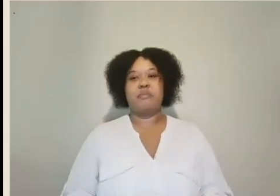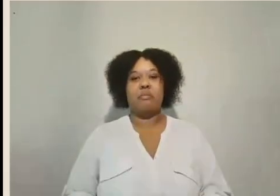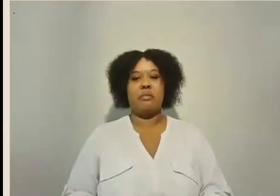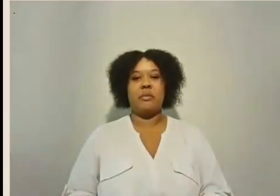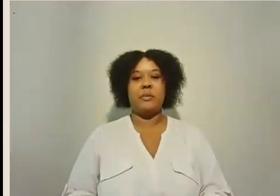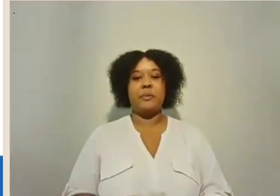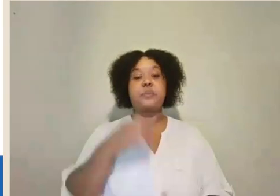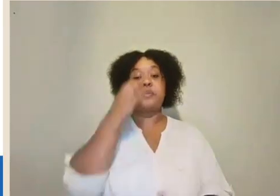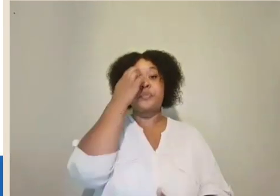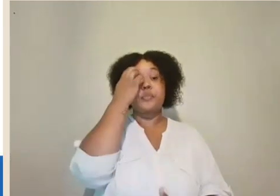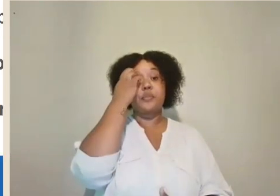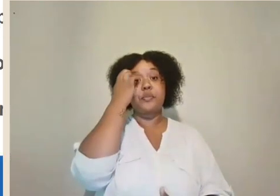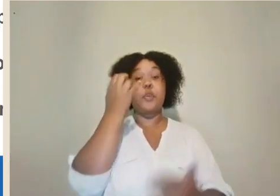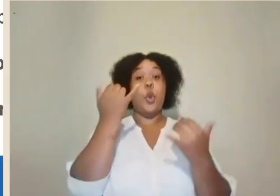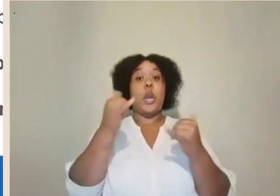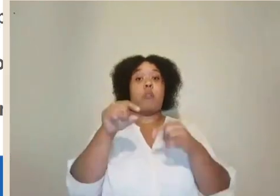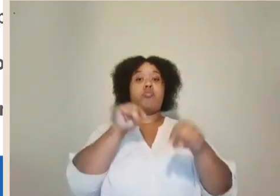So I'm going to go back here.